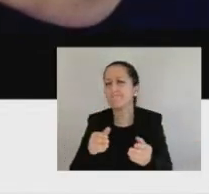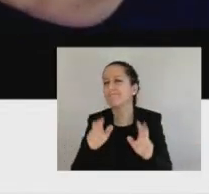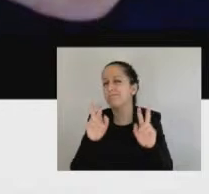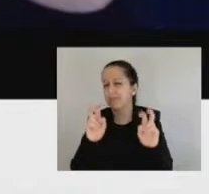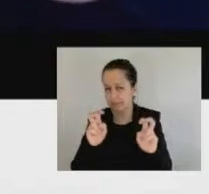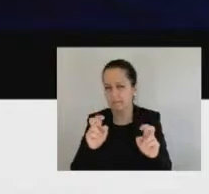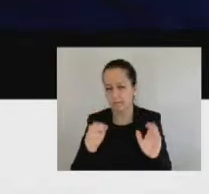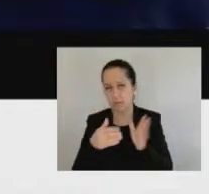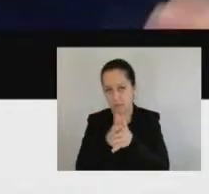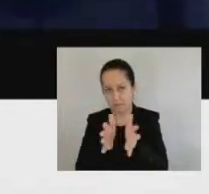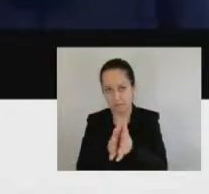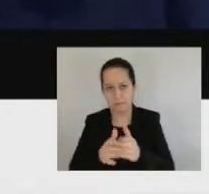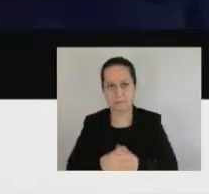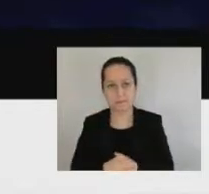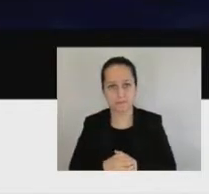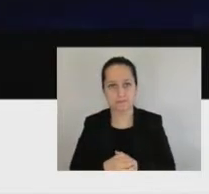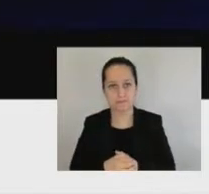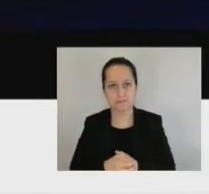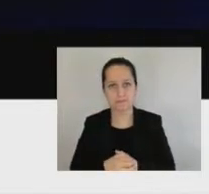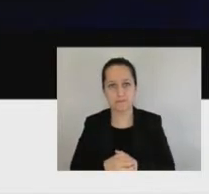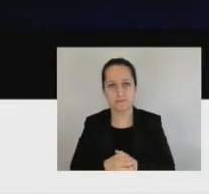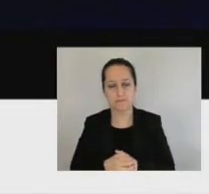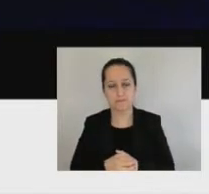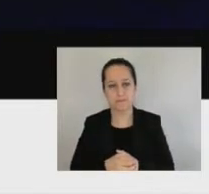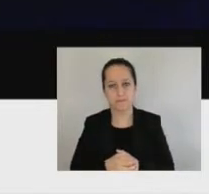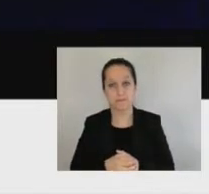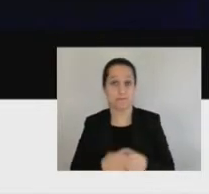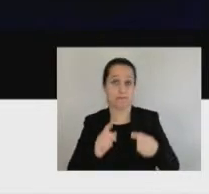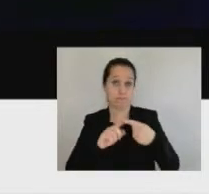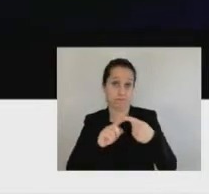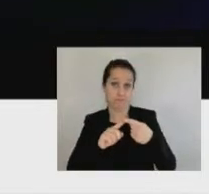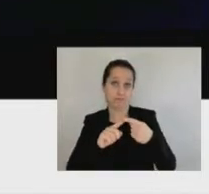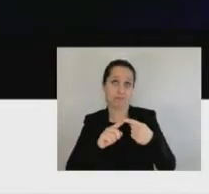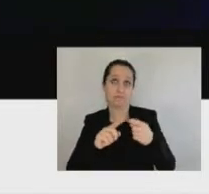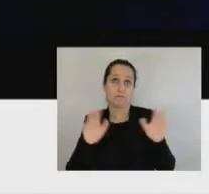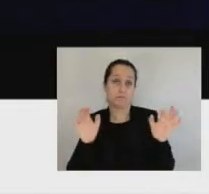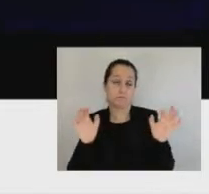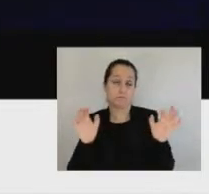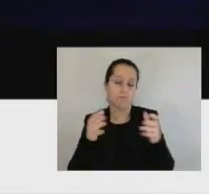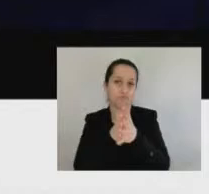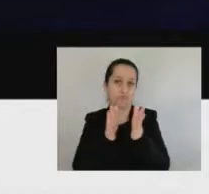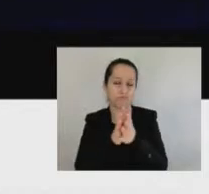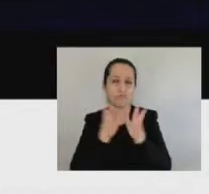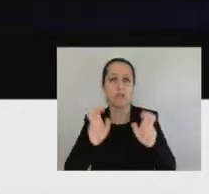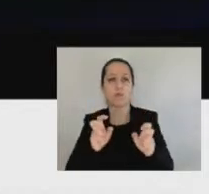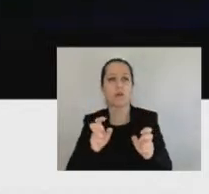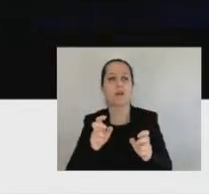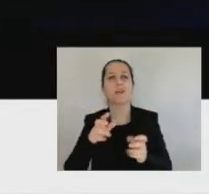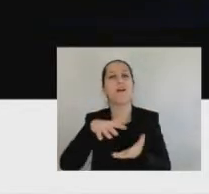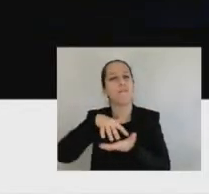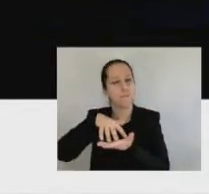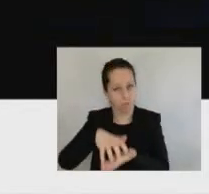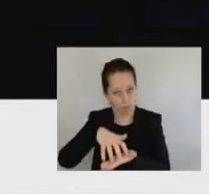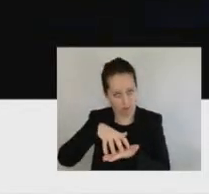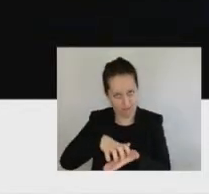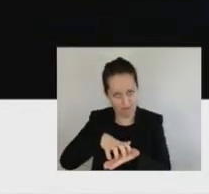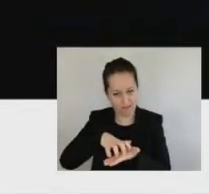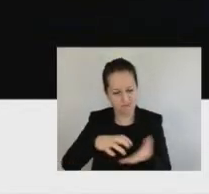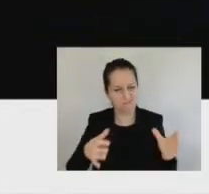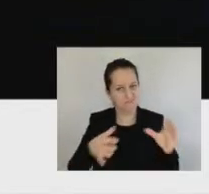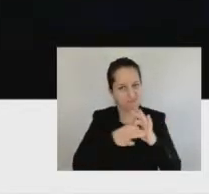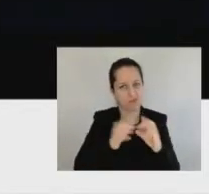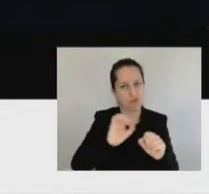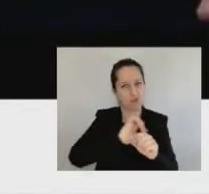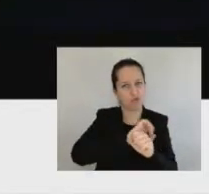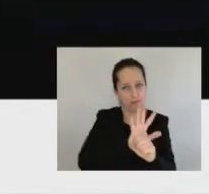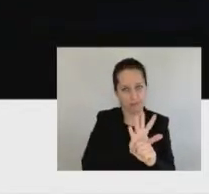or visions regarding this approach. Firstly, I would like to highlight COVID and vulnerability. I bring